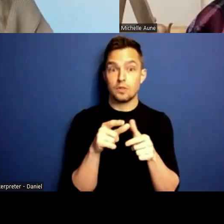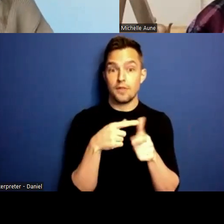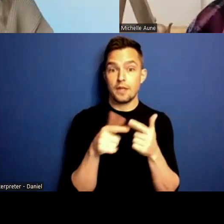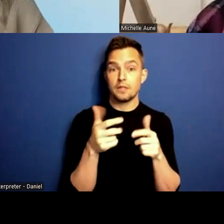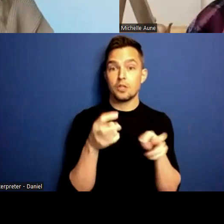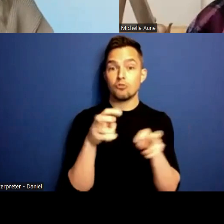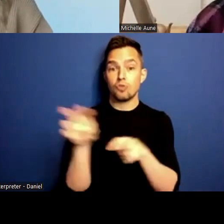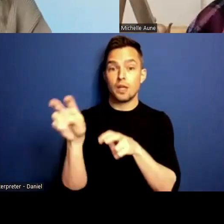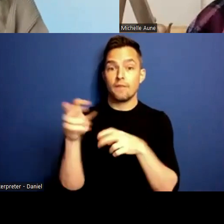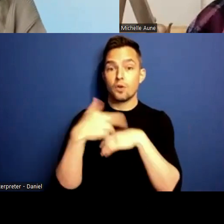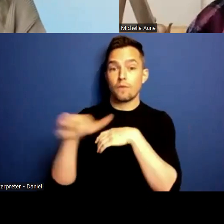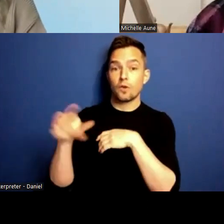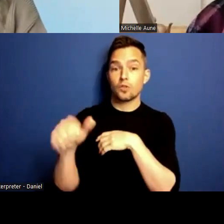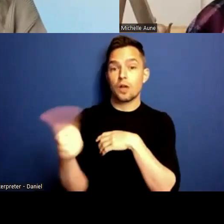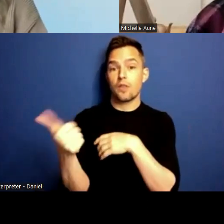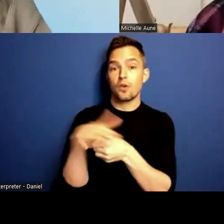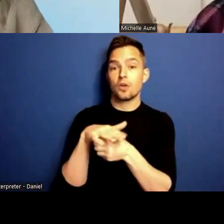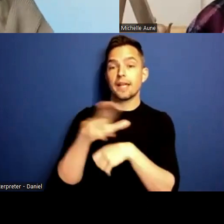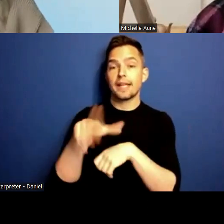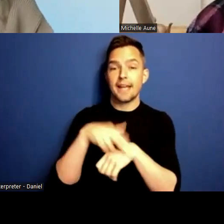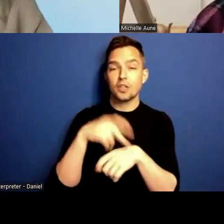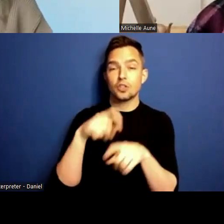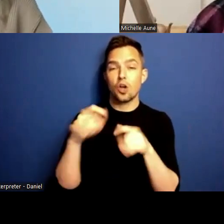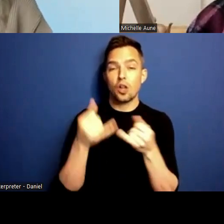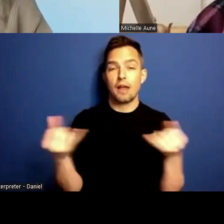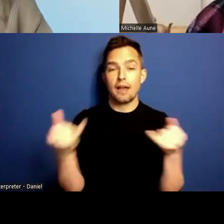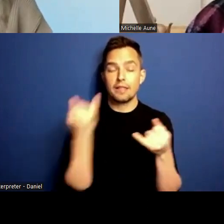to more national call lines or things like that?